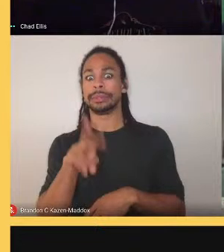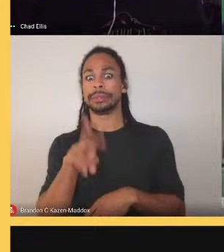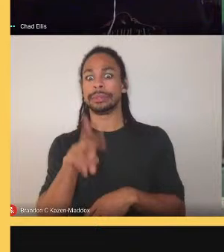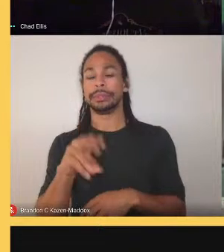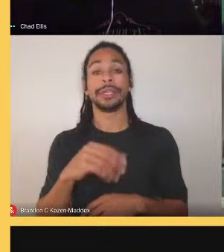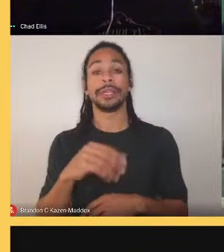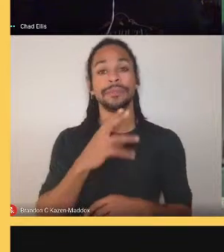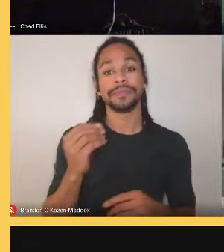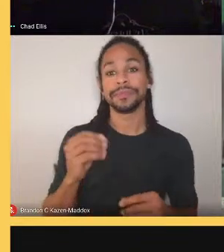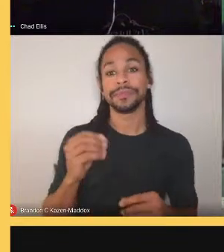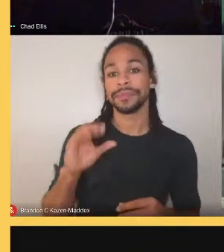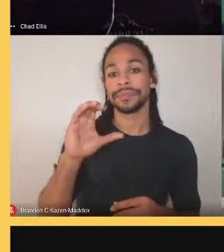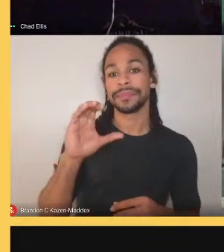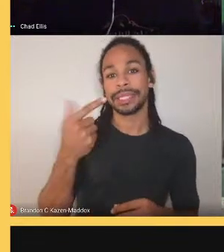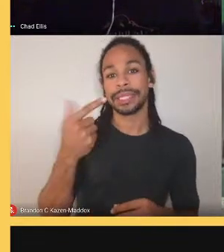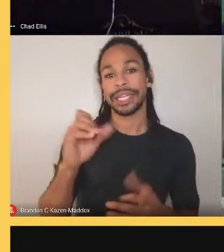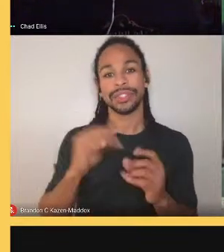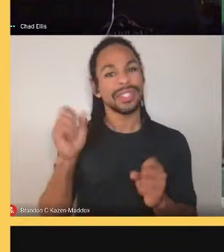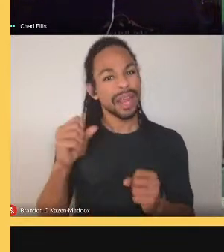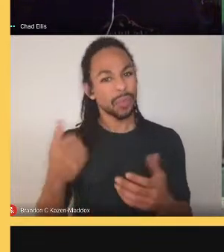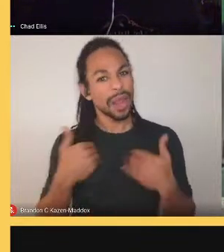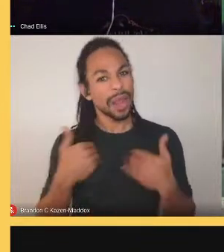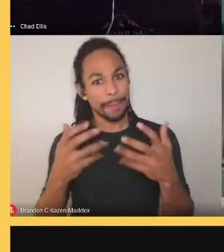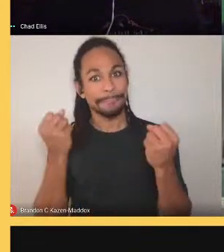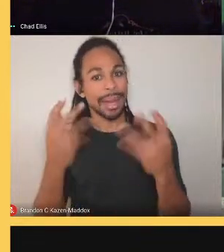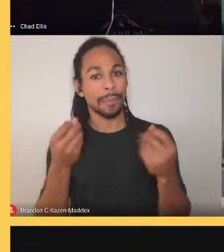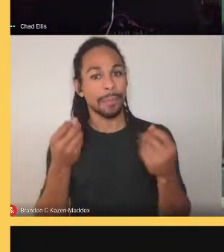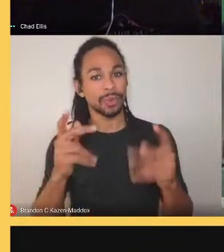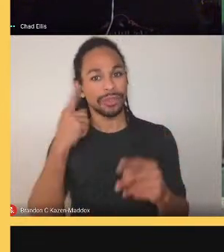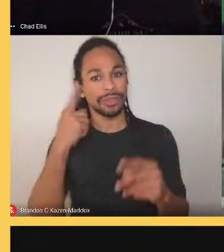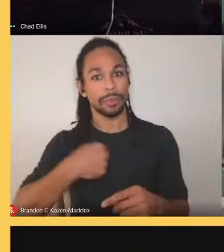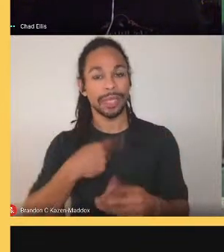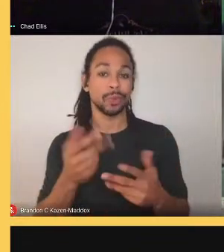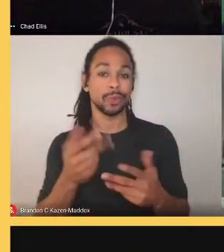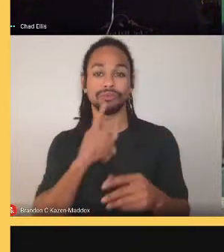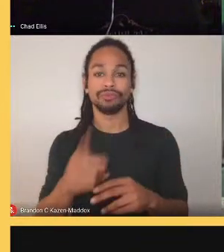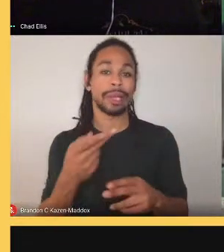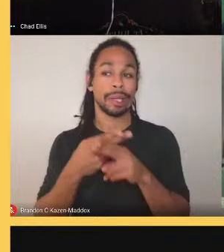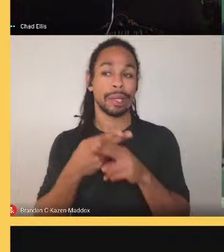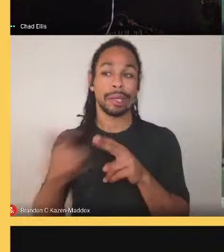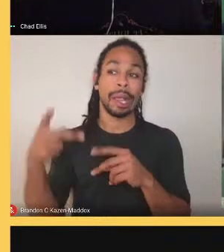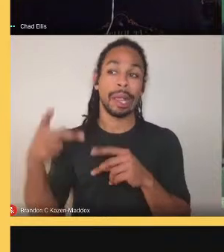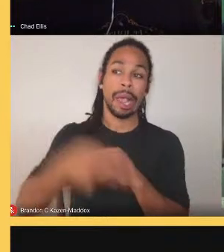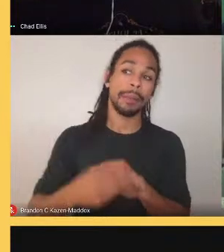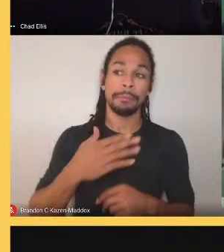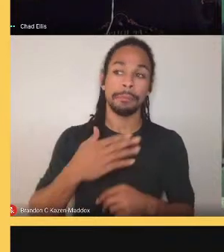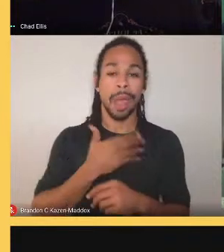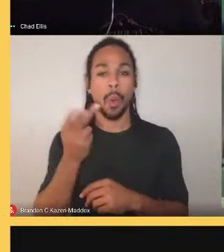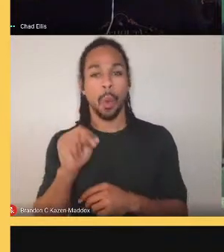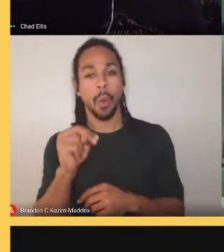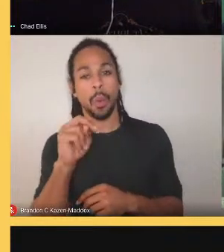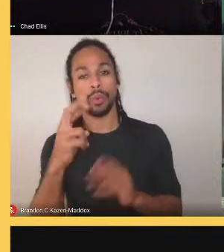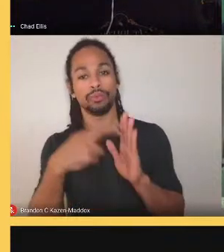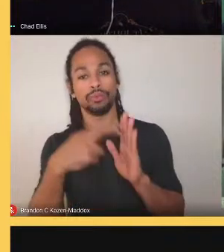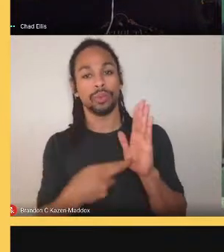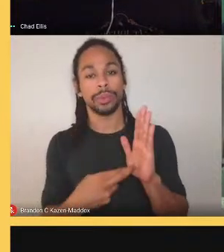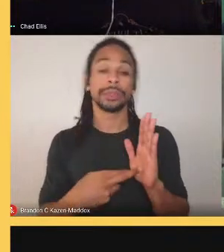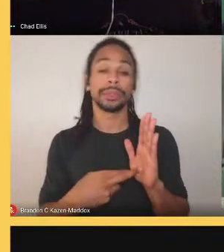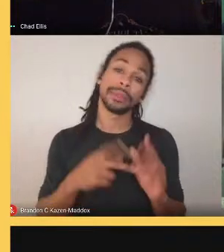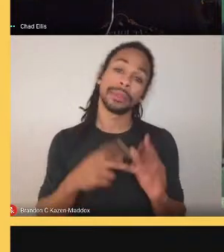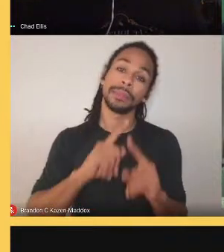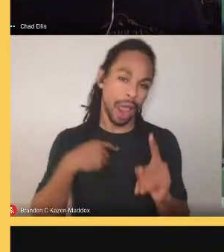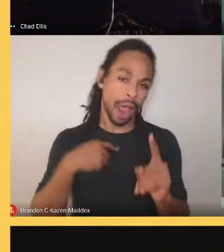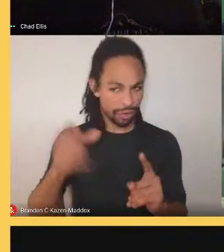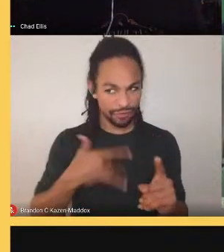totally shortcut my own rules. But I could feel it in the room that like that sort of tension